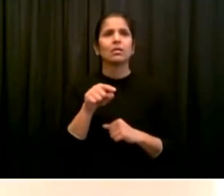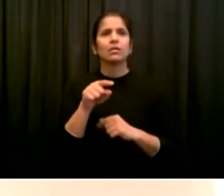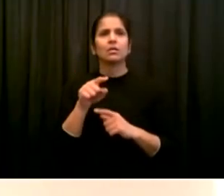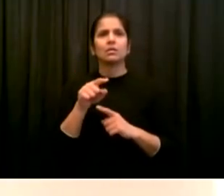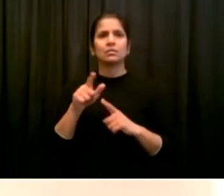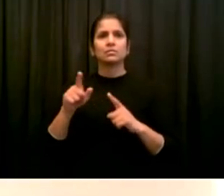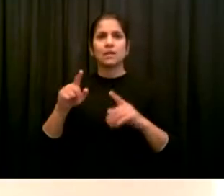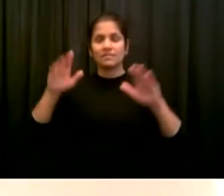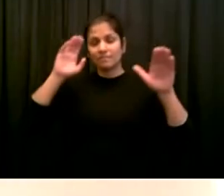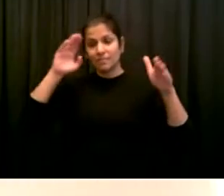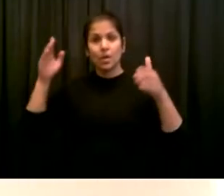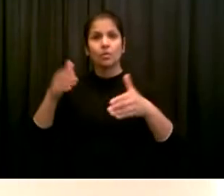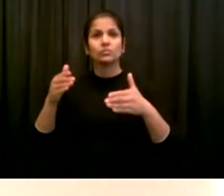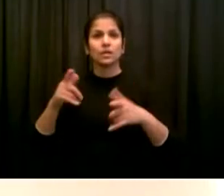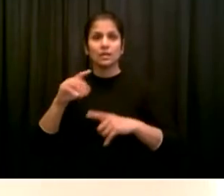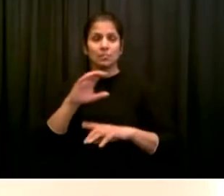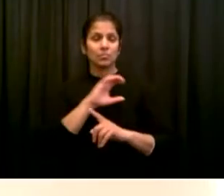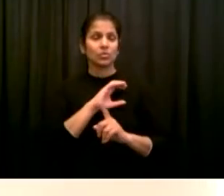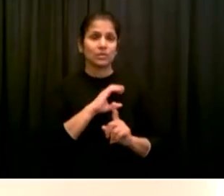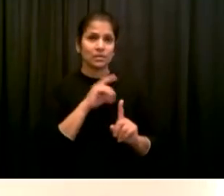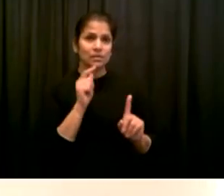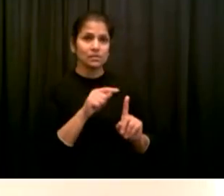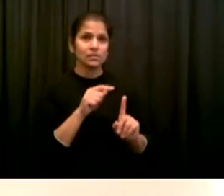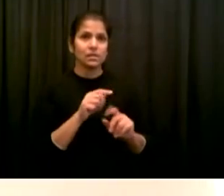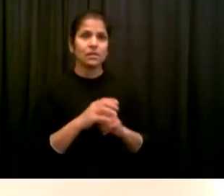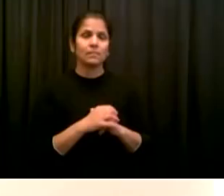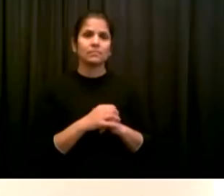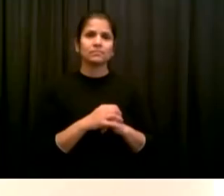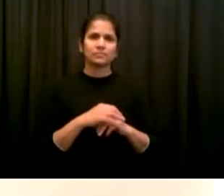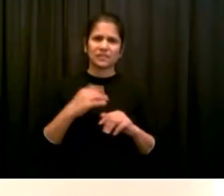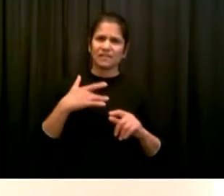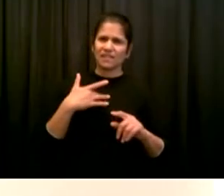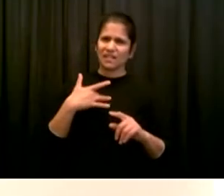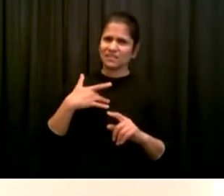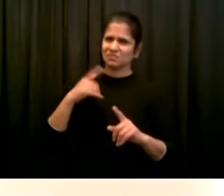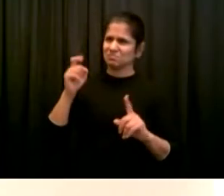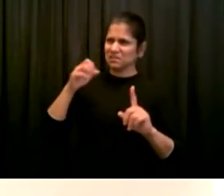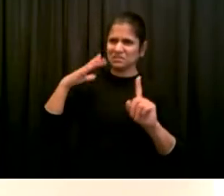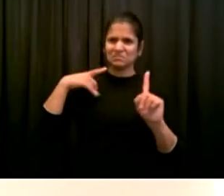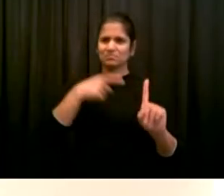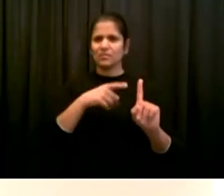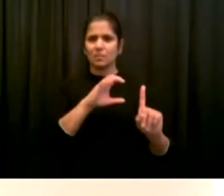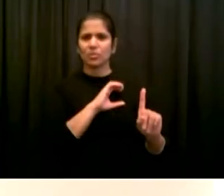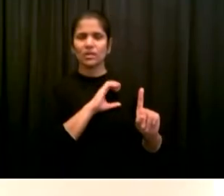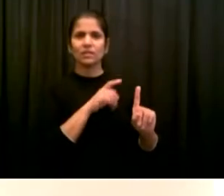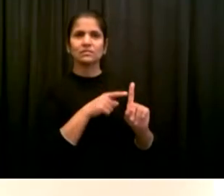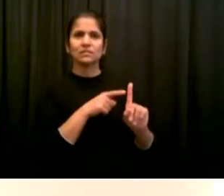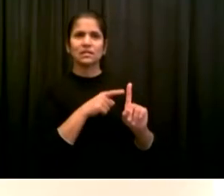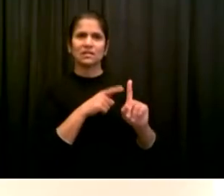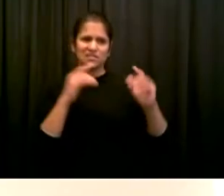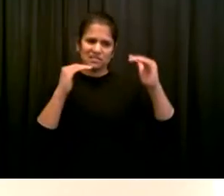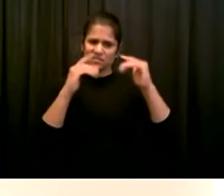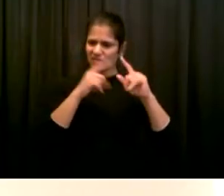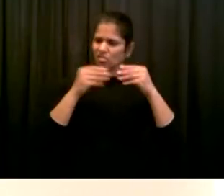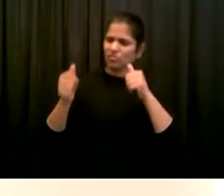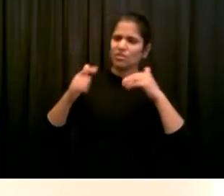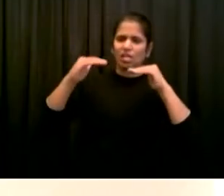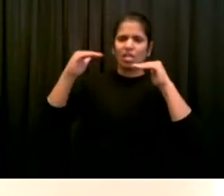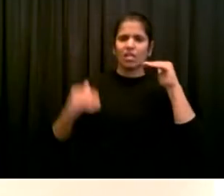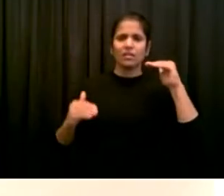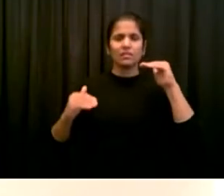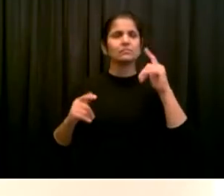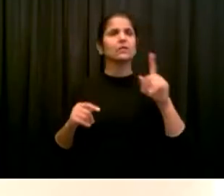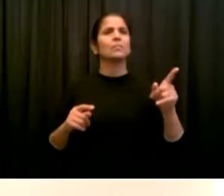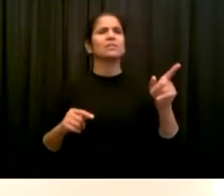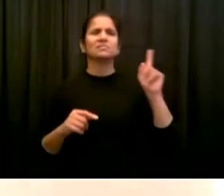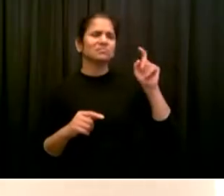persons that, have to be policed for, disproportionately and for unnecessary reasons. We're going to look at and